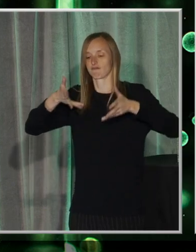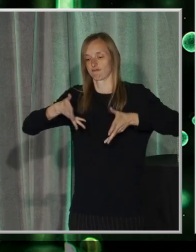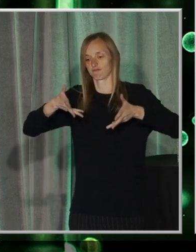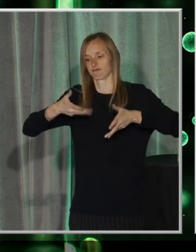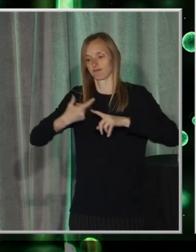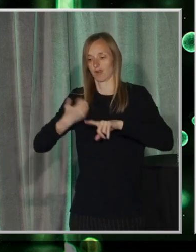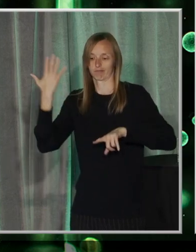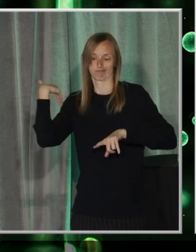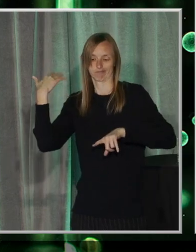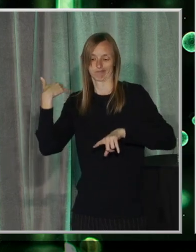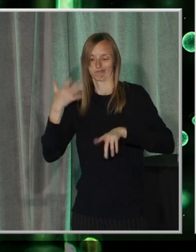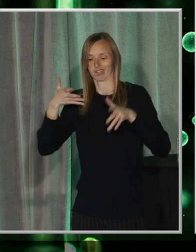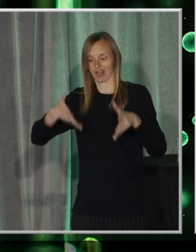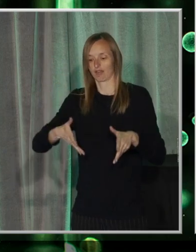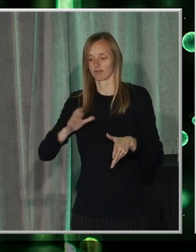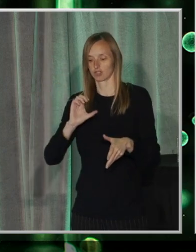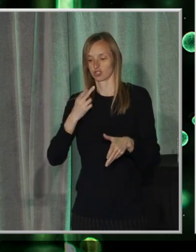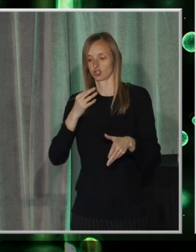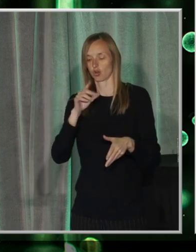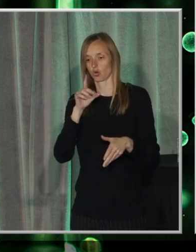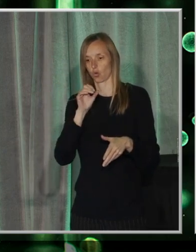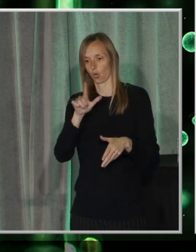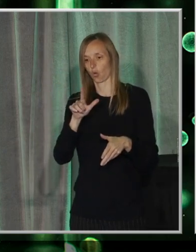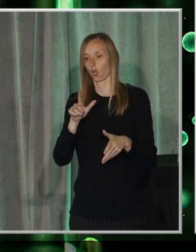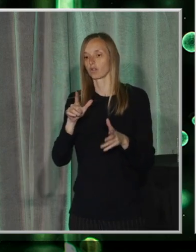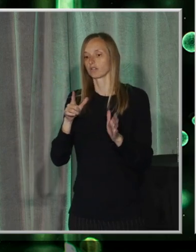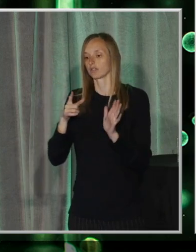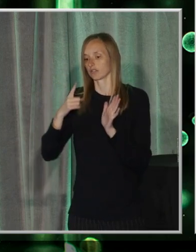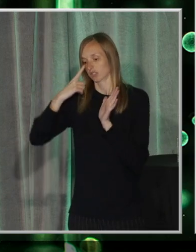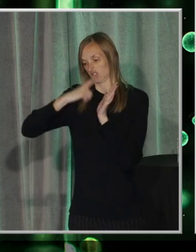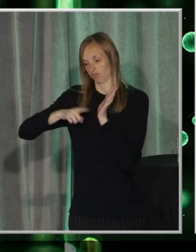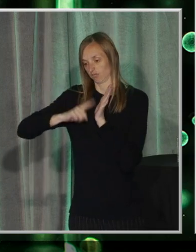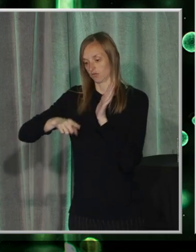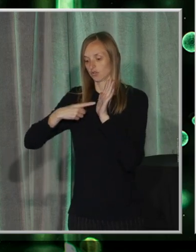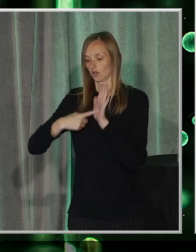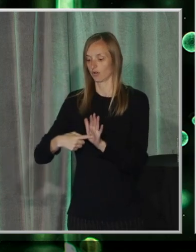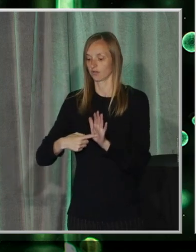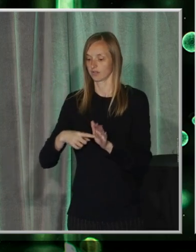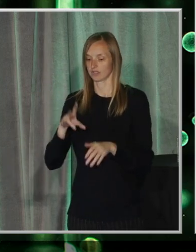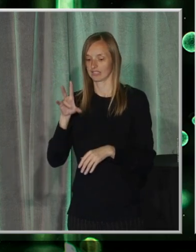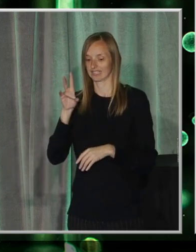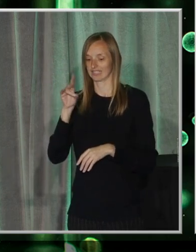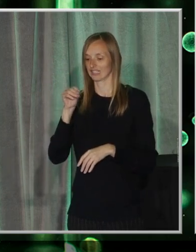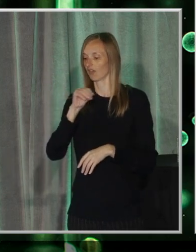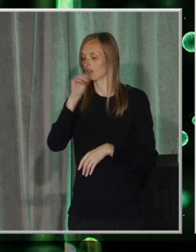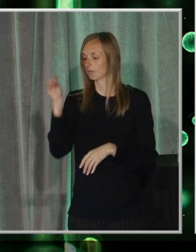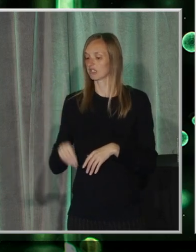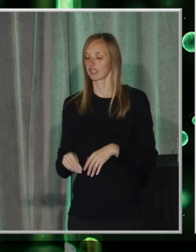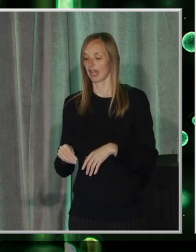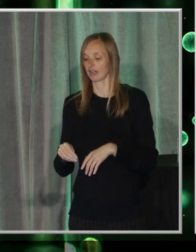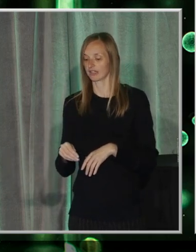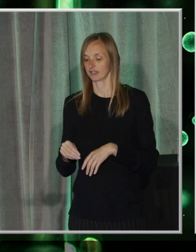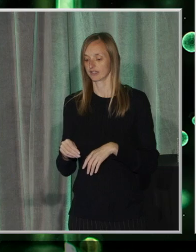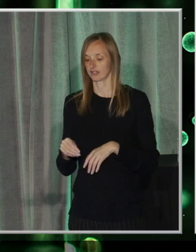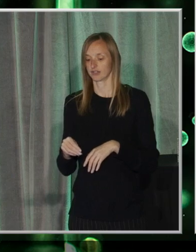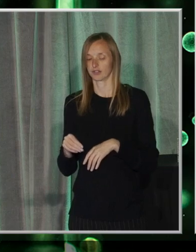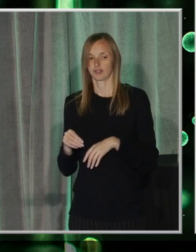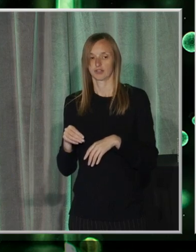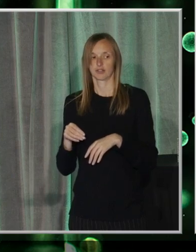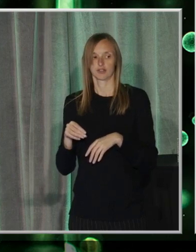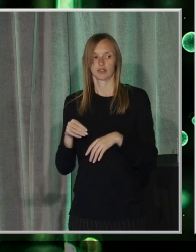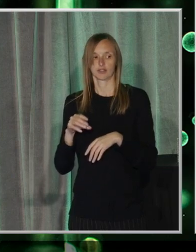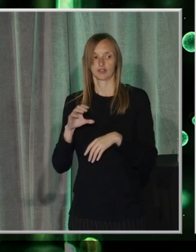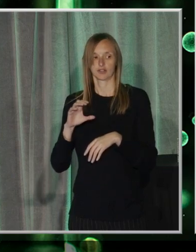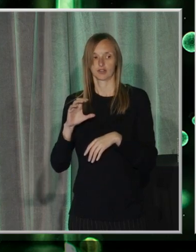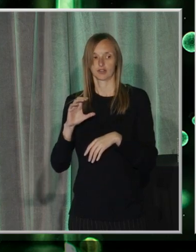charcoals. The statistics shows that 70% of Rwandan rely on charcoal